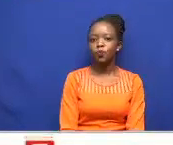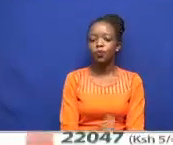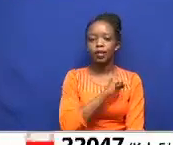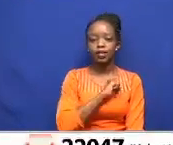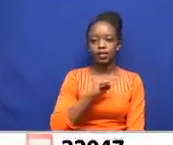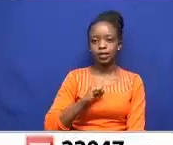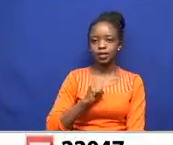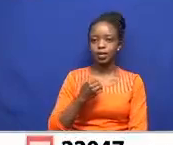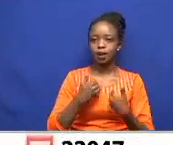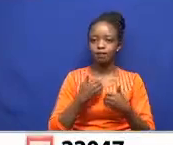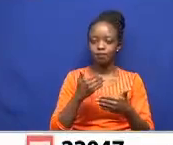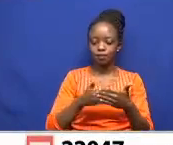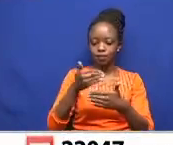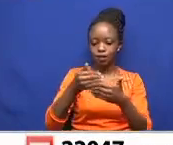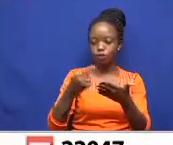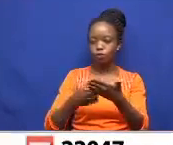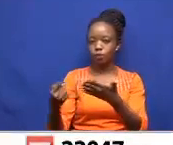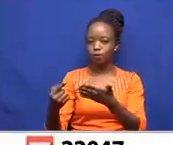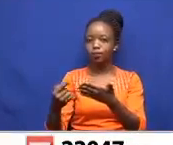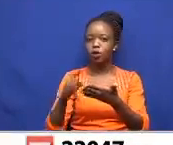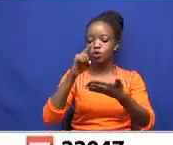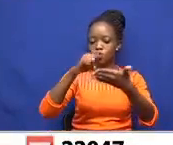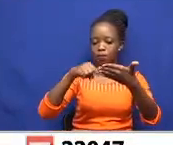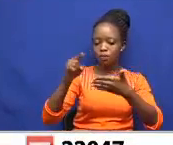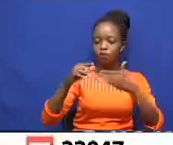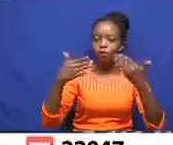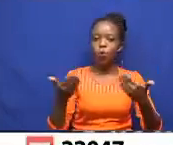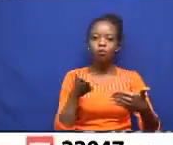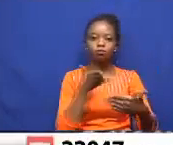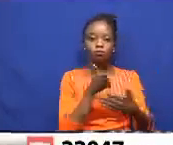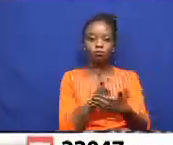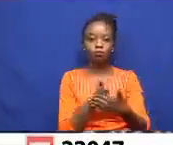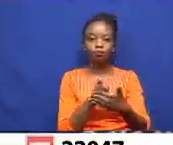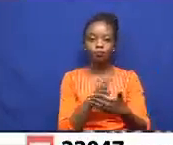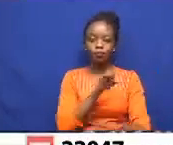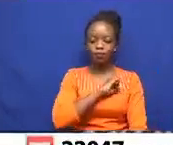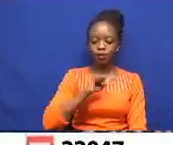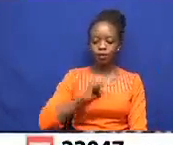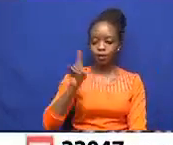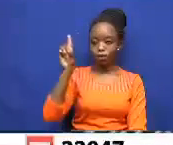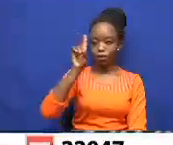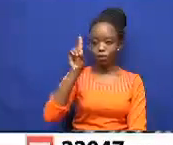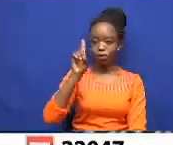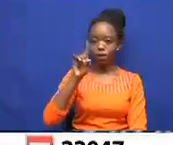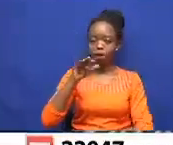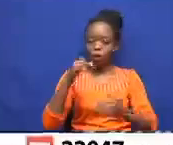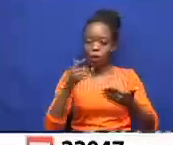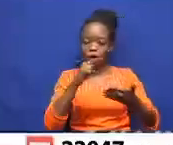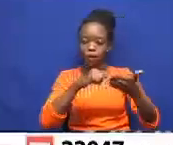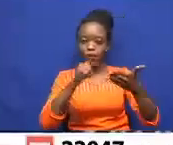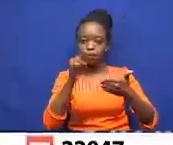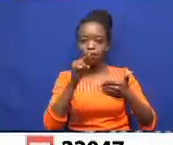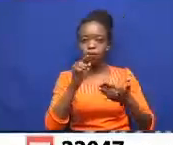Senators have until next week to either pass or shoot down Sakaja's amendment or pass the